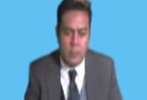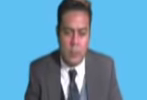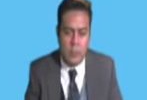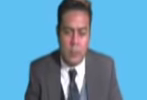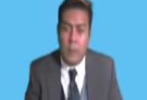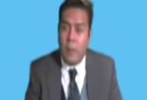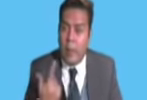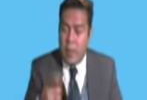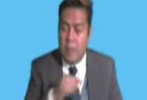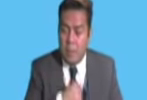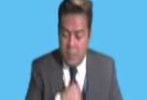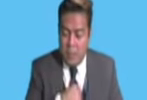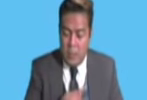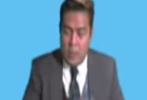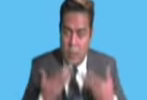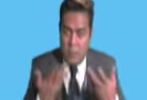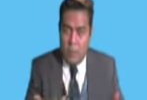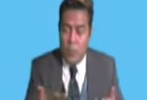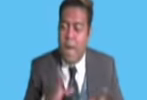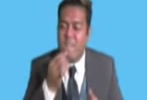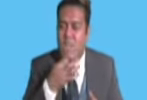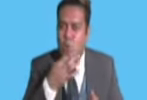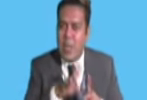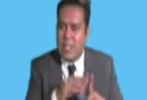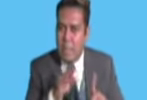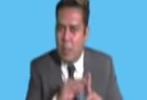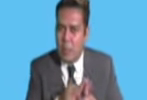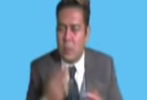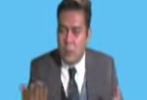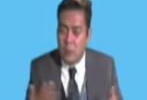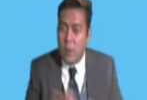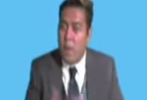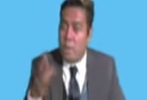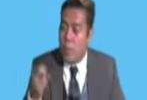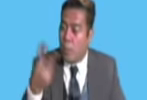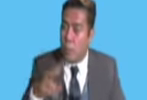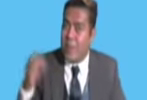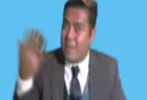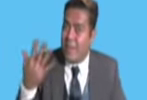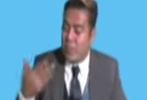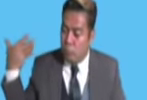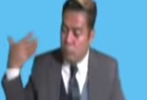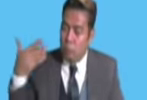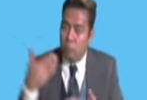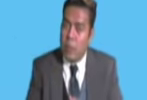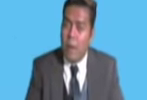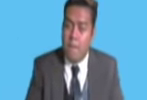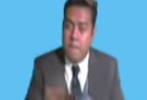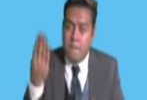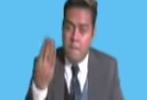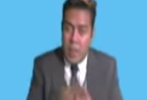And let me give us a few examples. From 2015 budget up until this